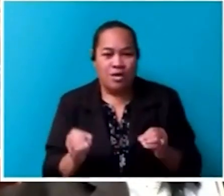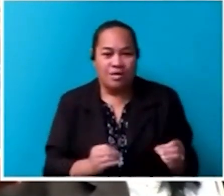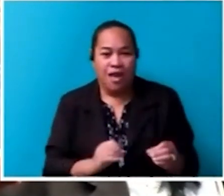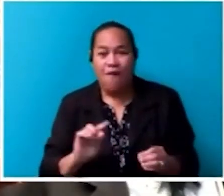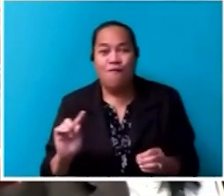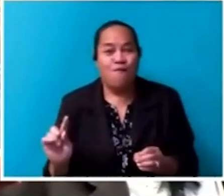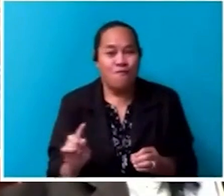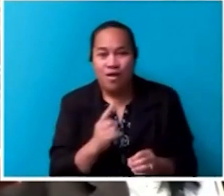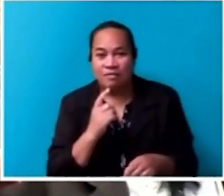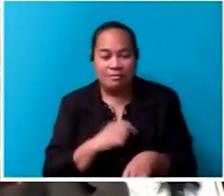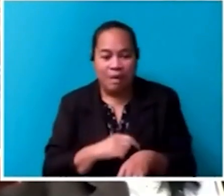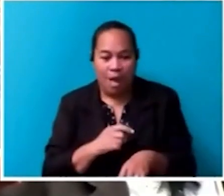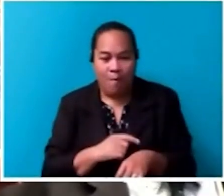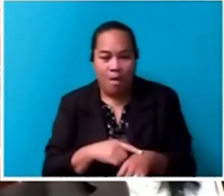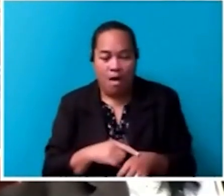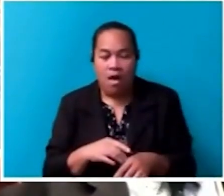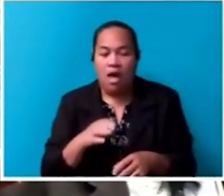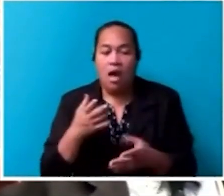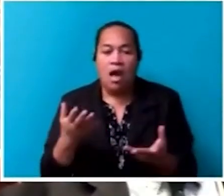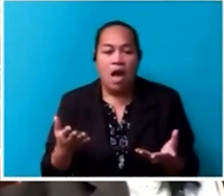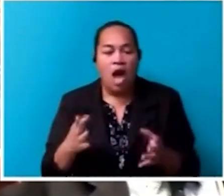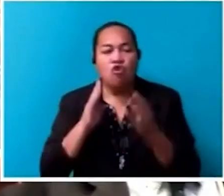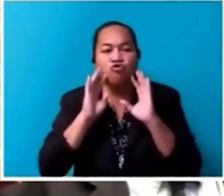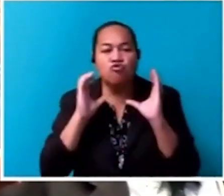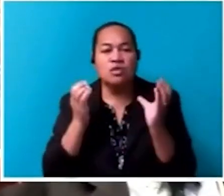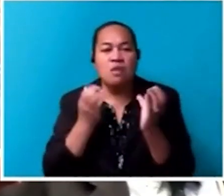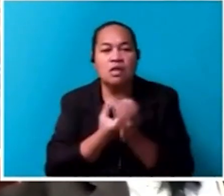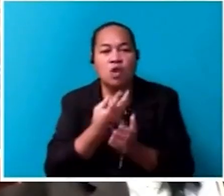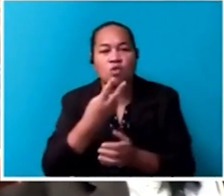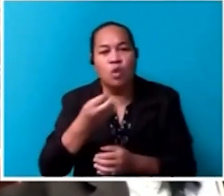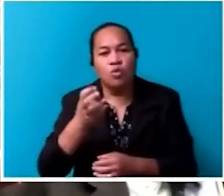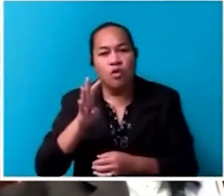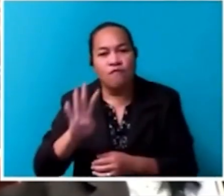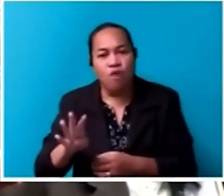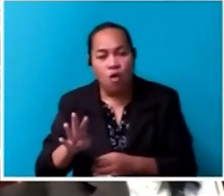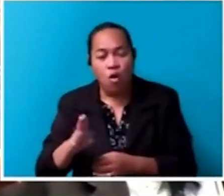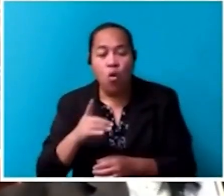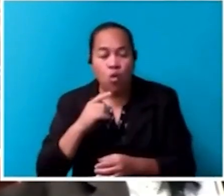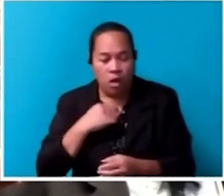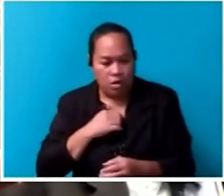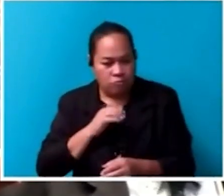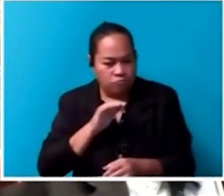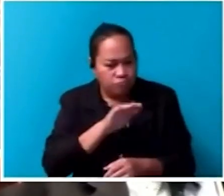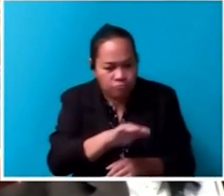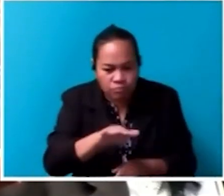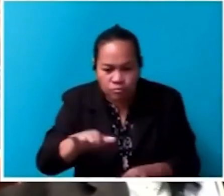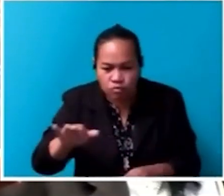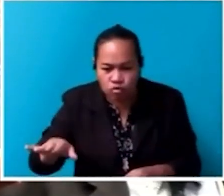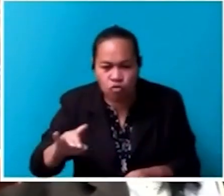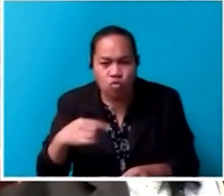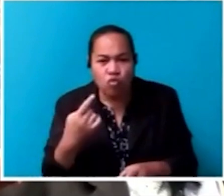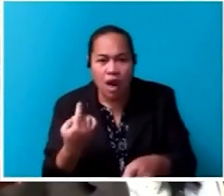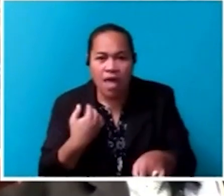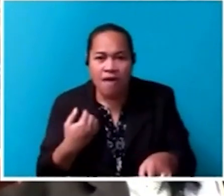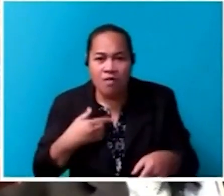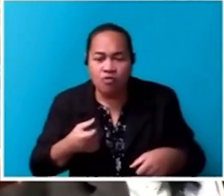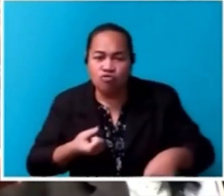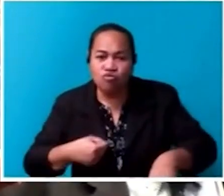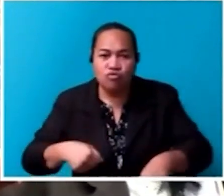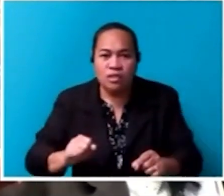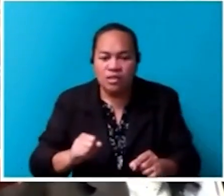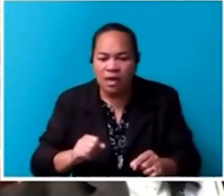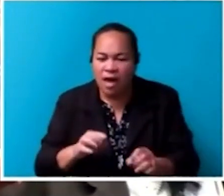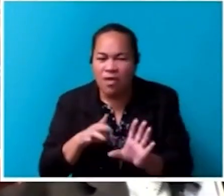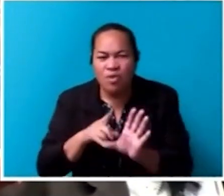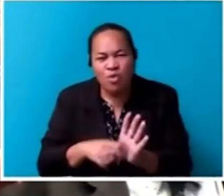Park event in December of 2024, reaching out to the street kids and marginalized youths in